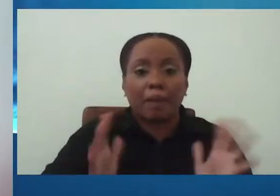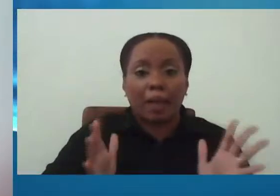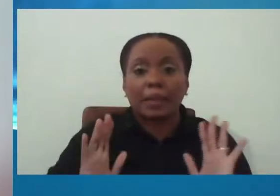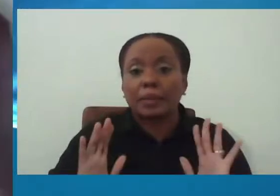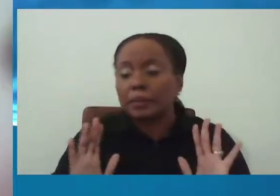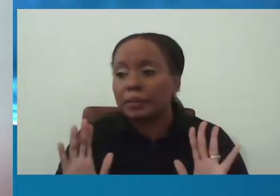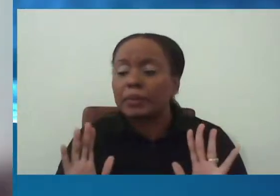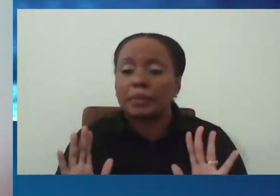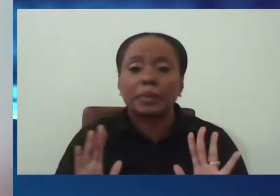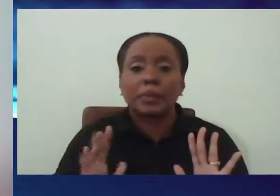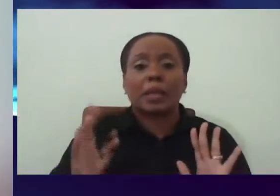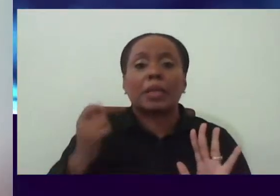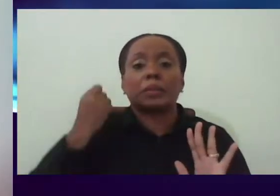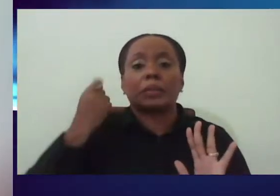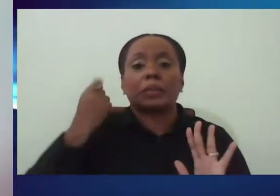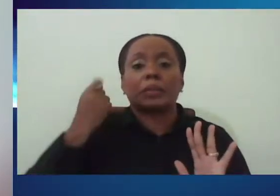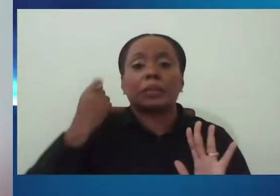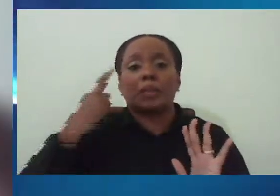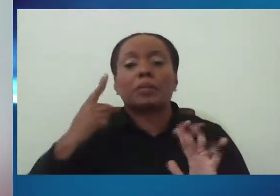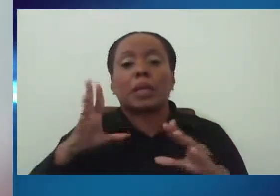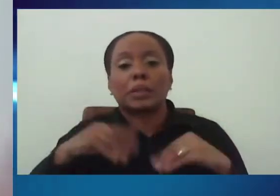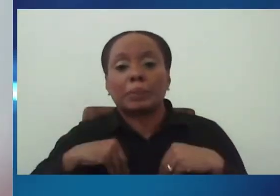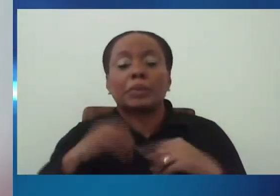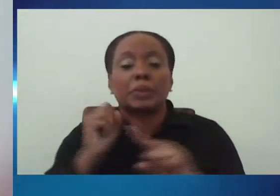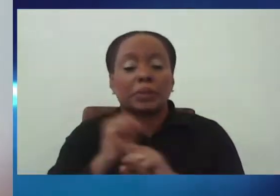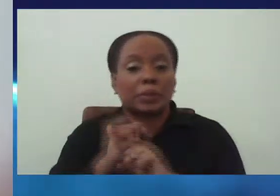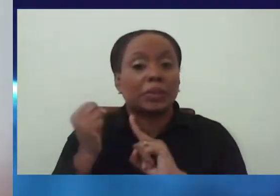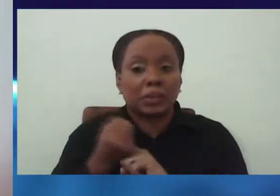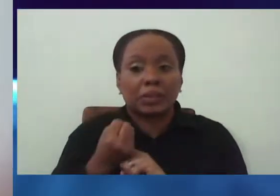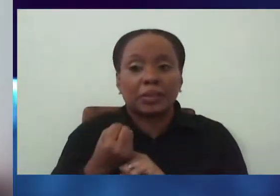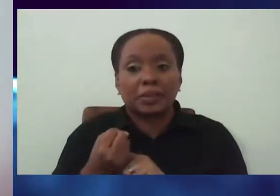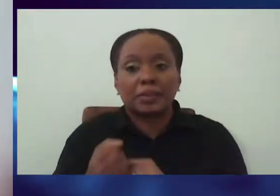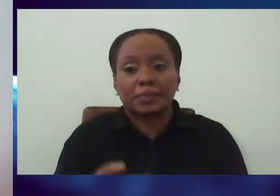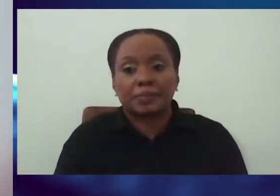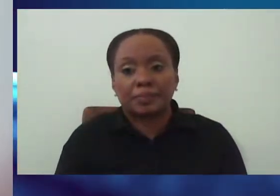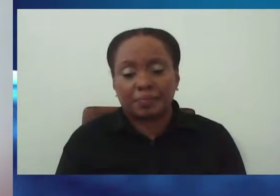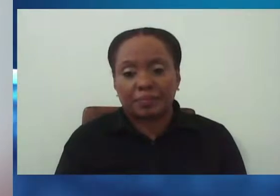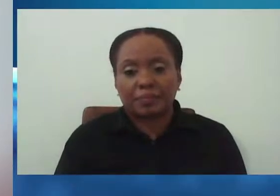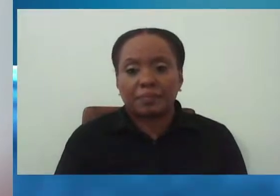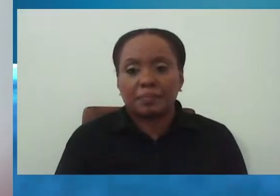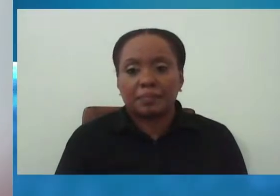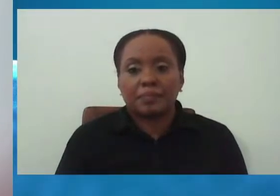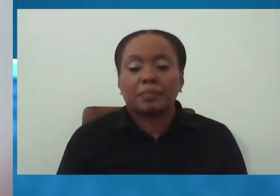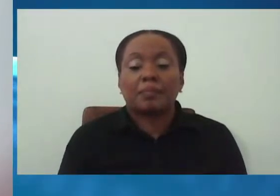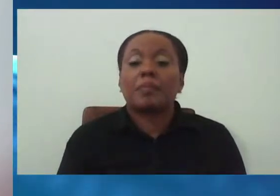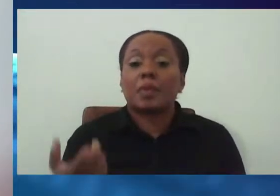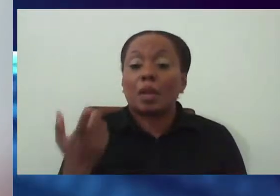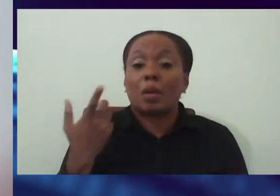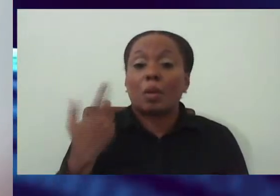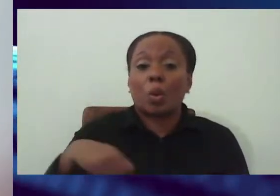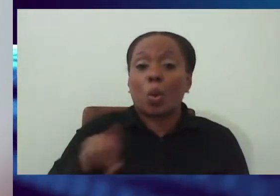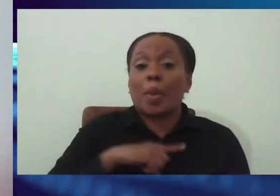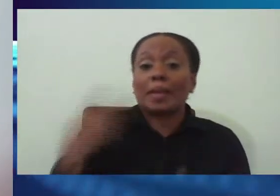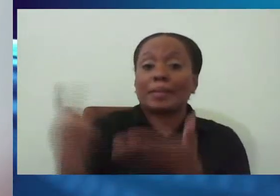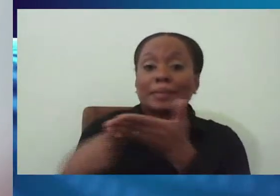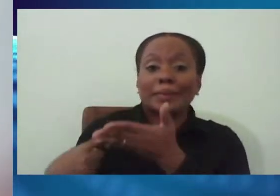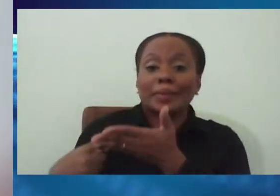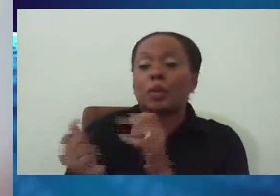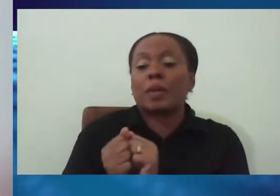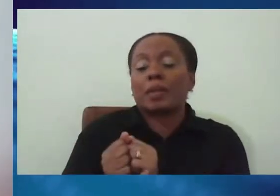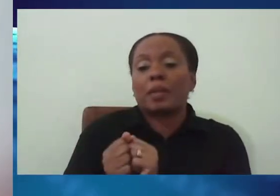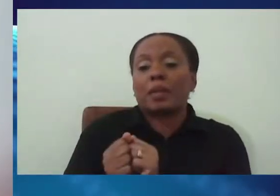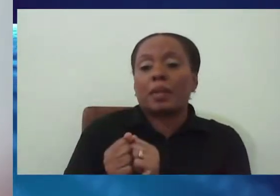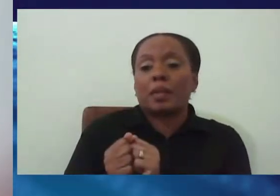situation, understanding the wider context. And as I said, given the discussions that we've had with the employers associations, that's